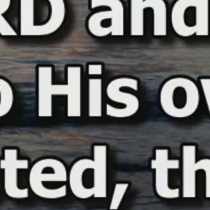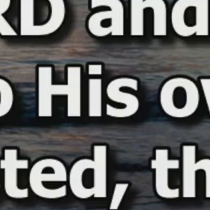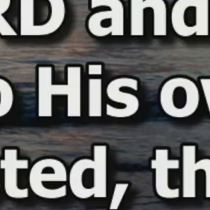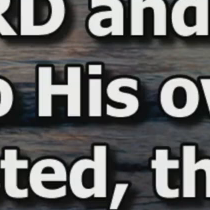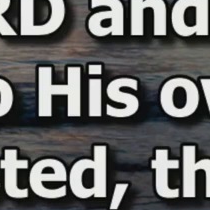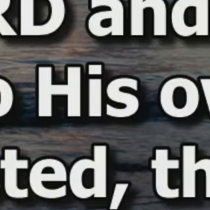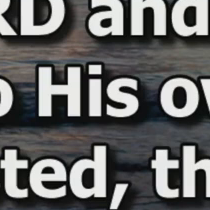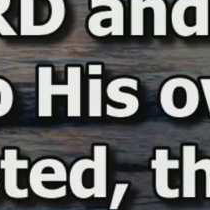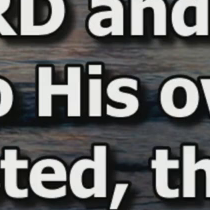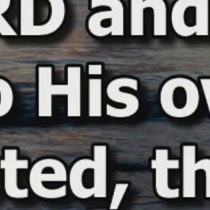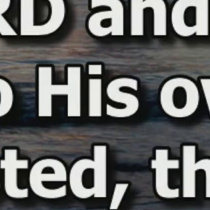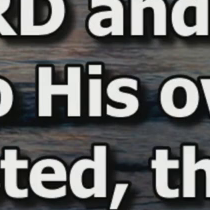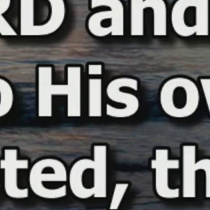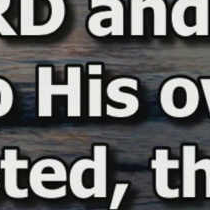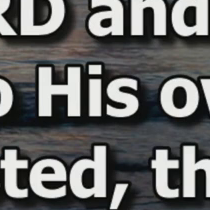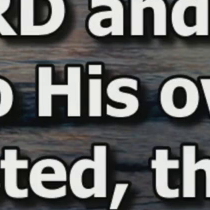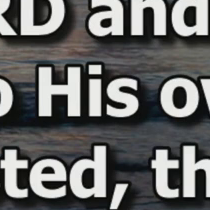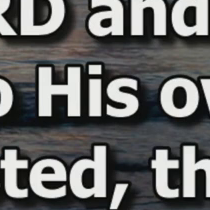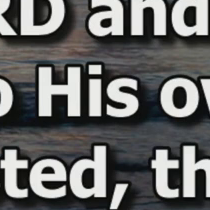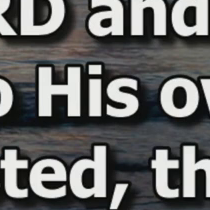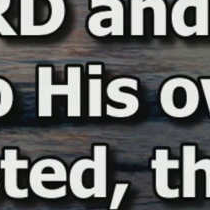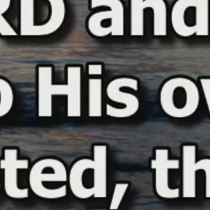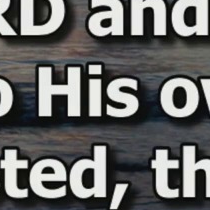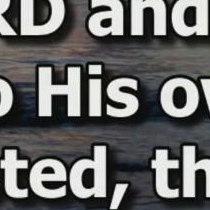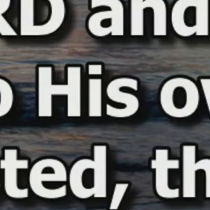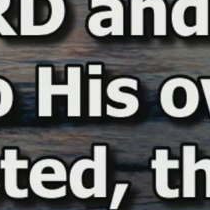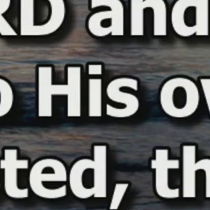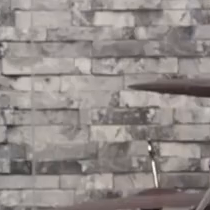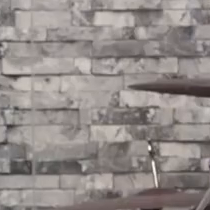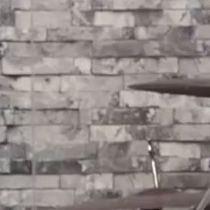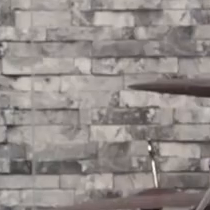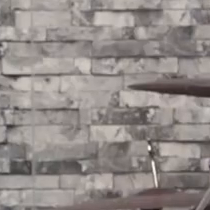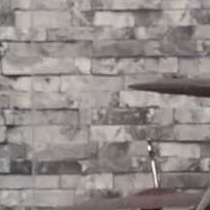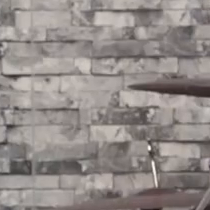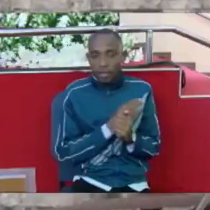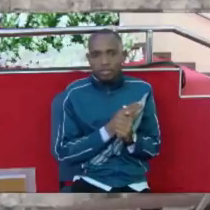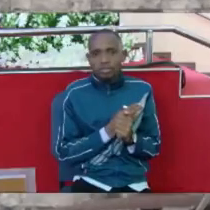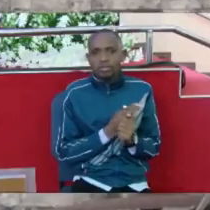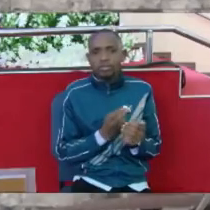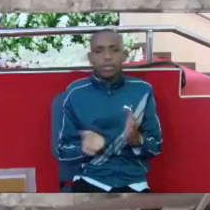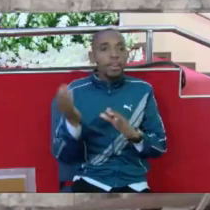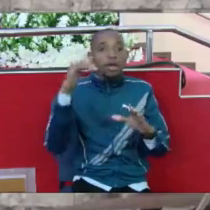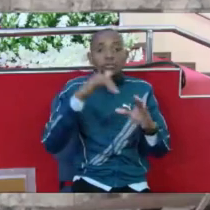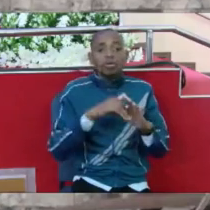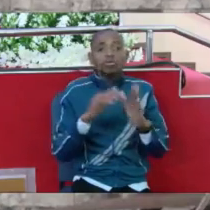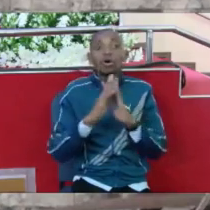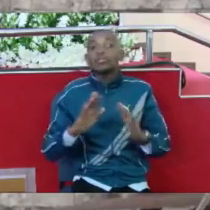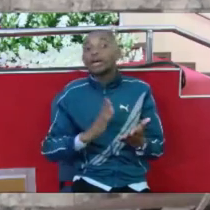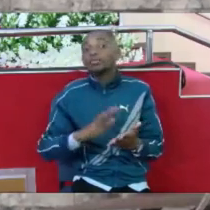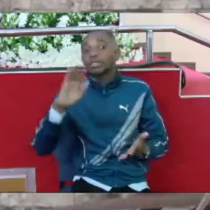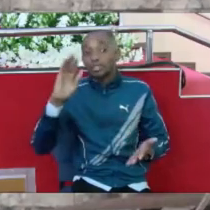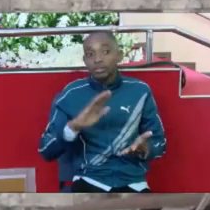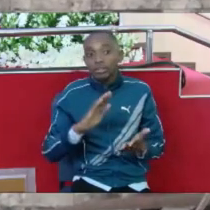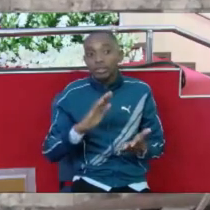lisifiwe. This is what I want to share with us. Nataka nishiriki nasi hii. Put on a garment of praise. Ukaweze kuvaa mavazi. Go